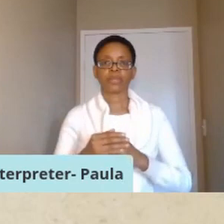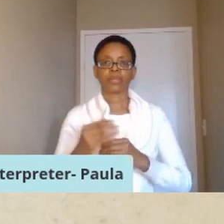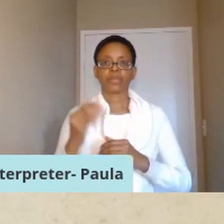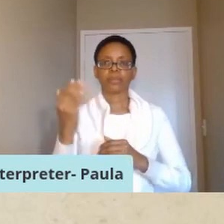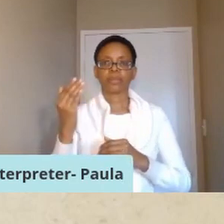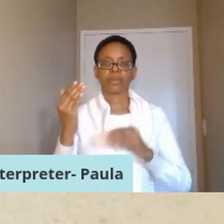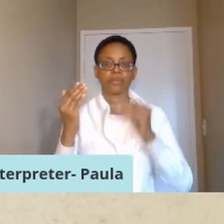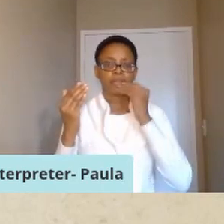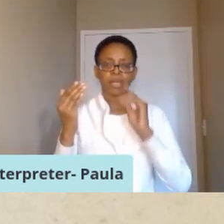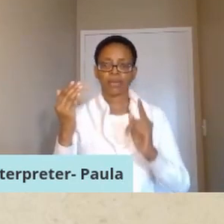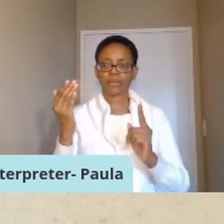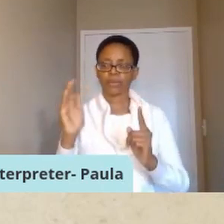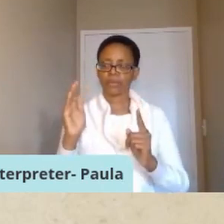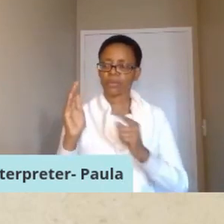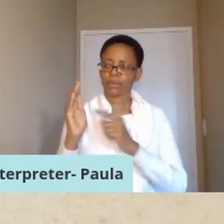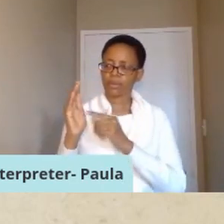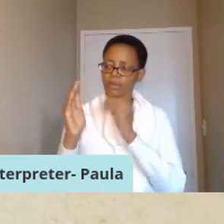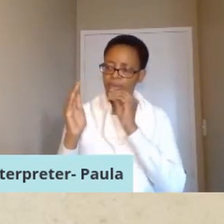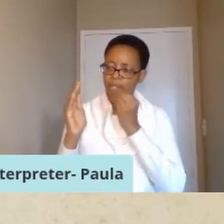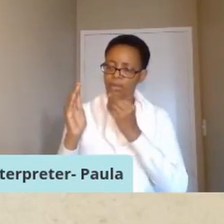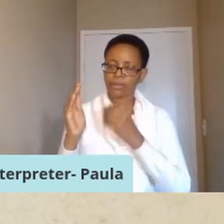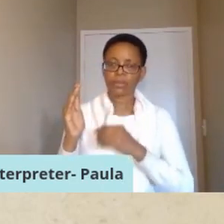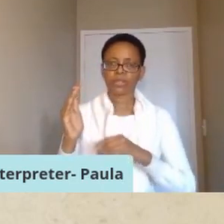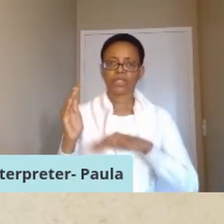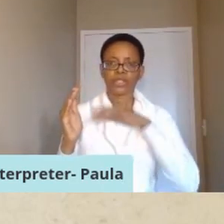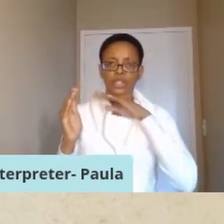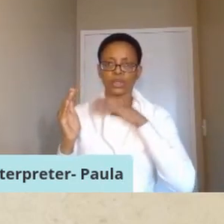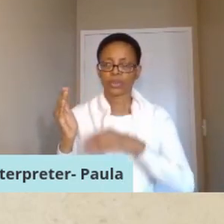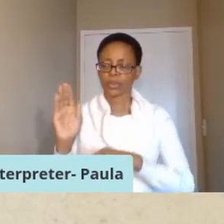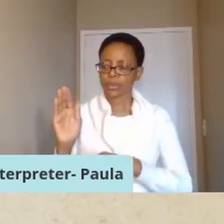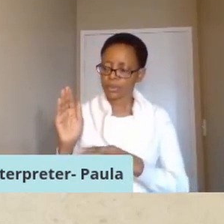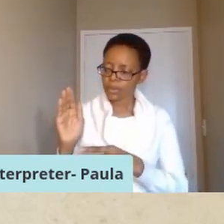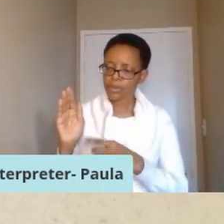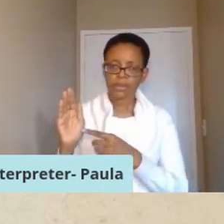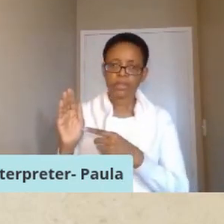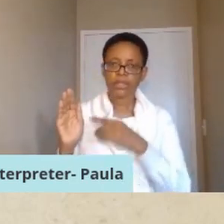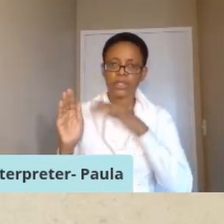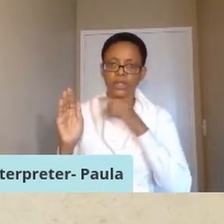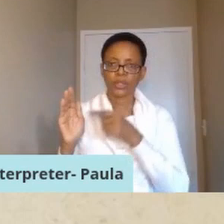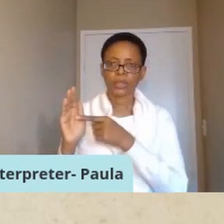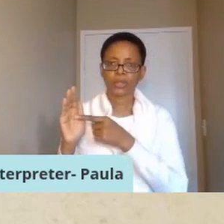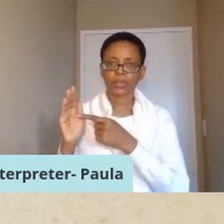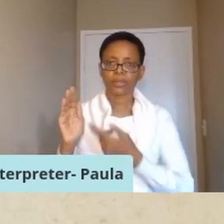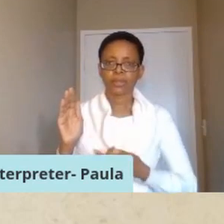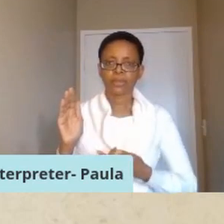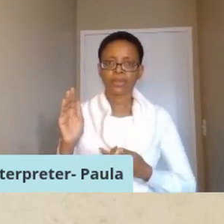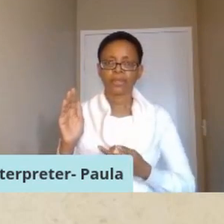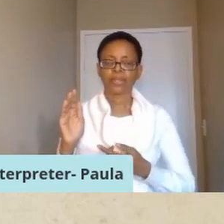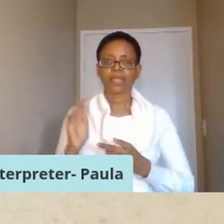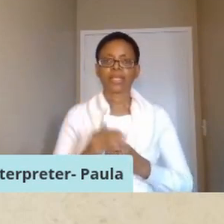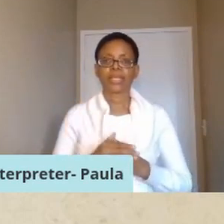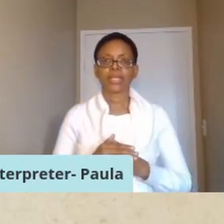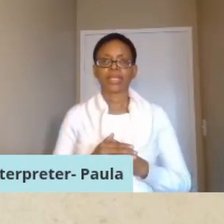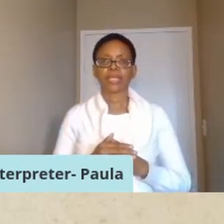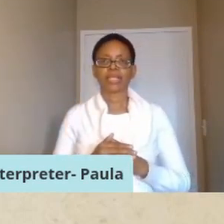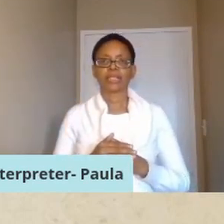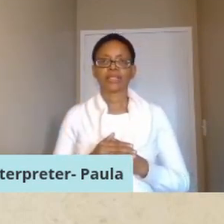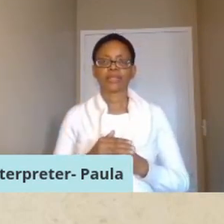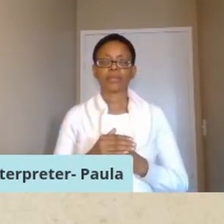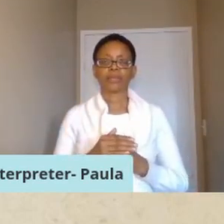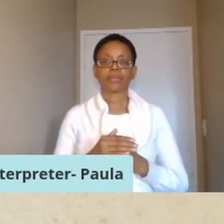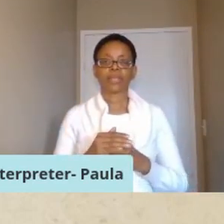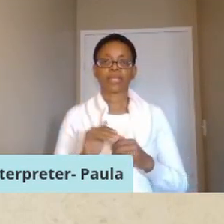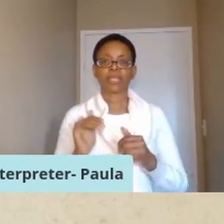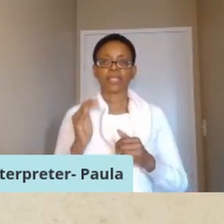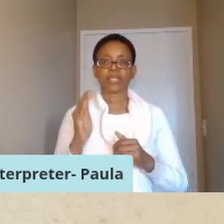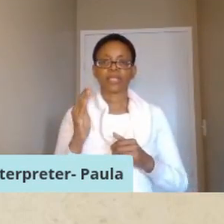turn your mirror to a dirt, it will reflect the dirt. And he argues that just as a reflection of a dirty thing on a mirror